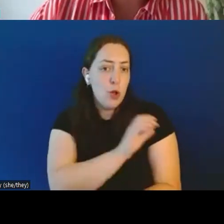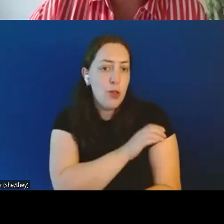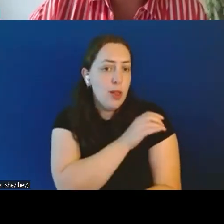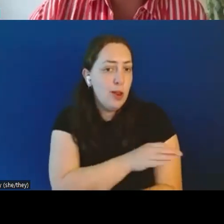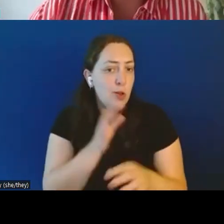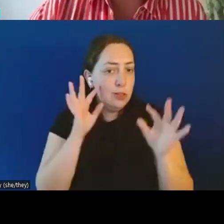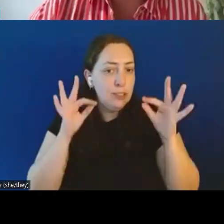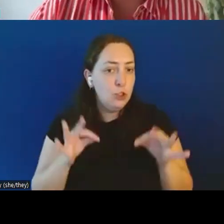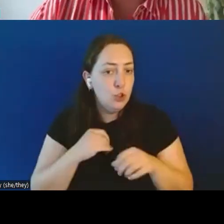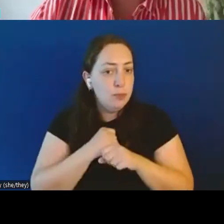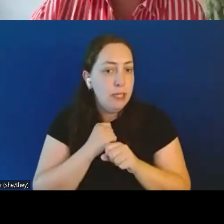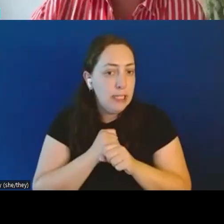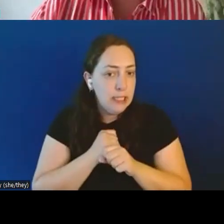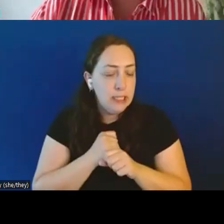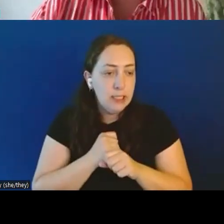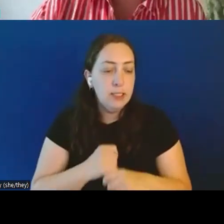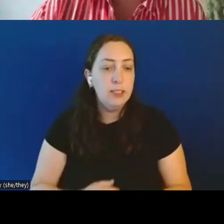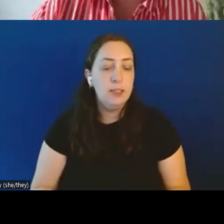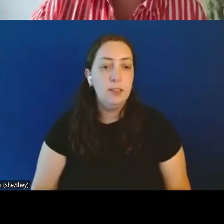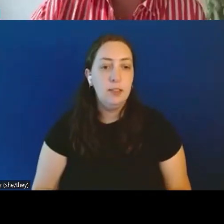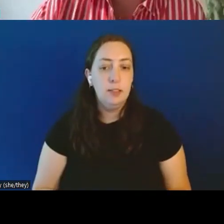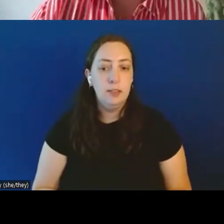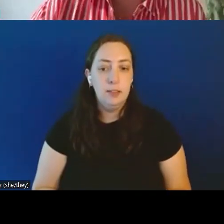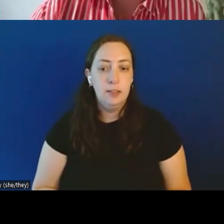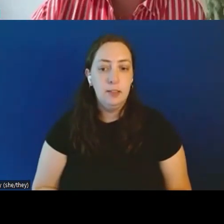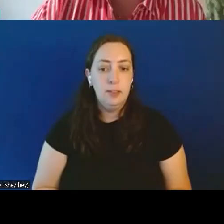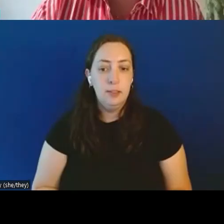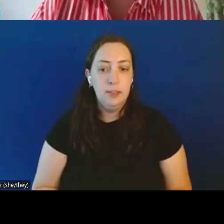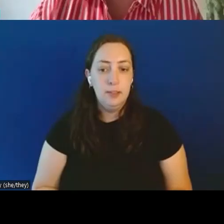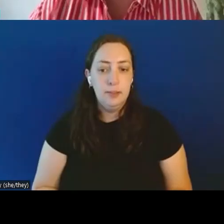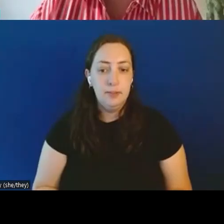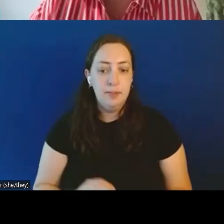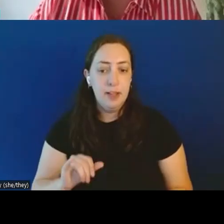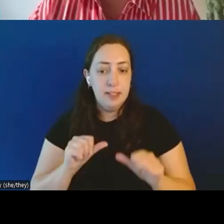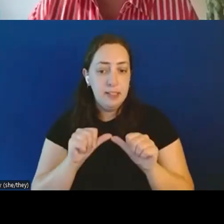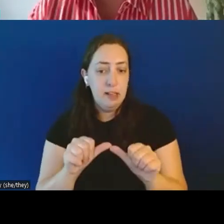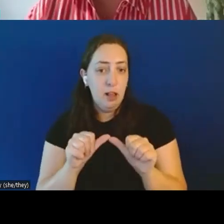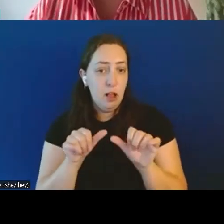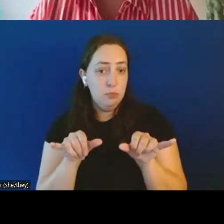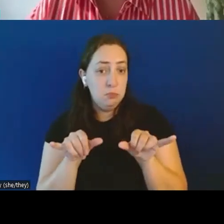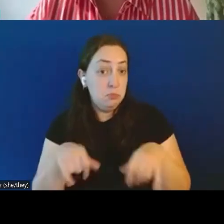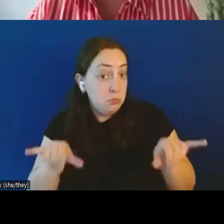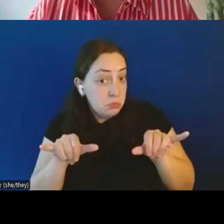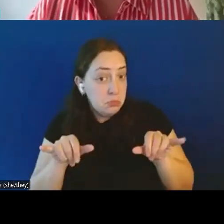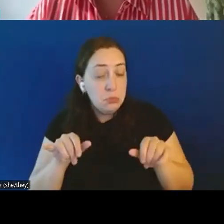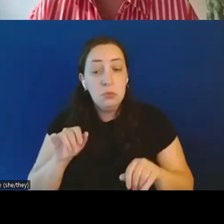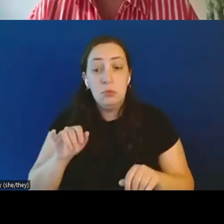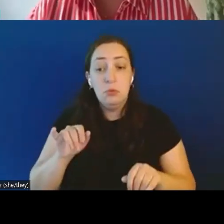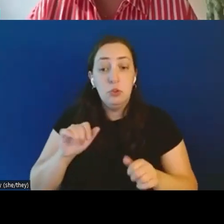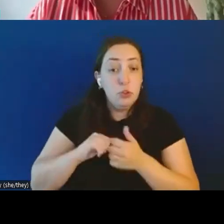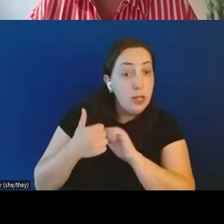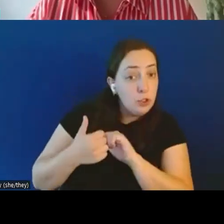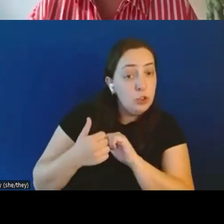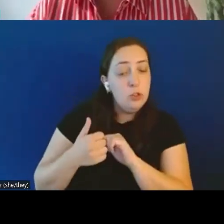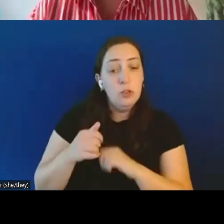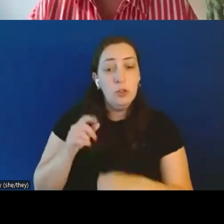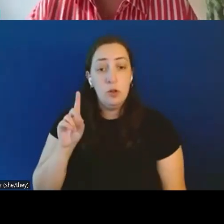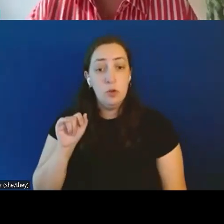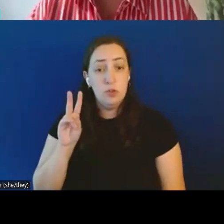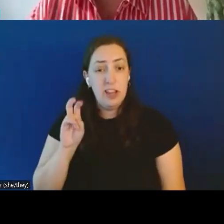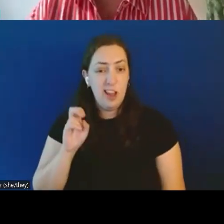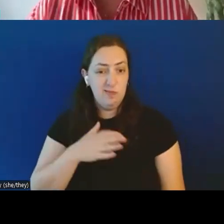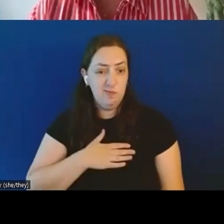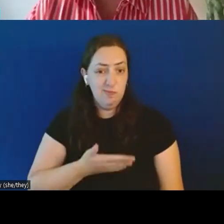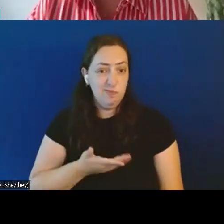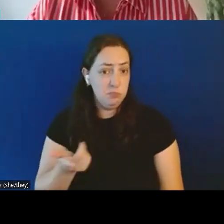making, and if that is still, if that's still the lay of the land, and if any of that has changed. So, Dave, I'm happy to pass to you